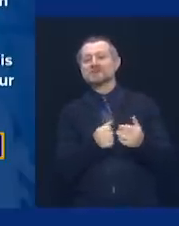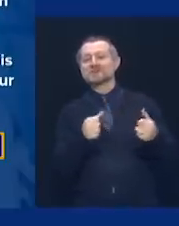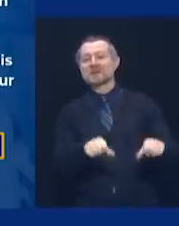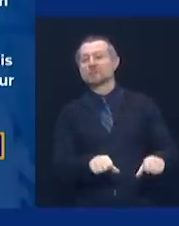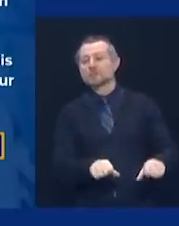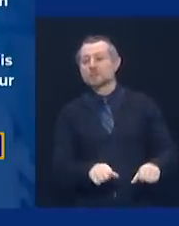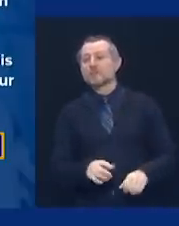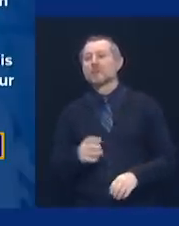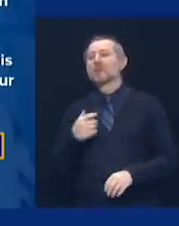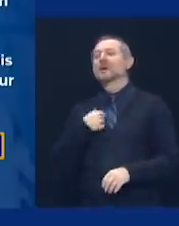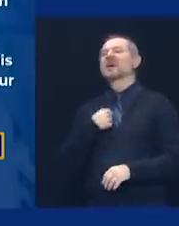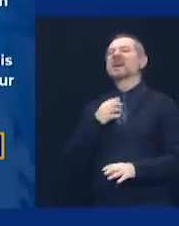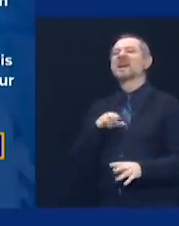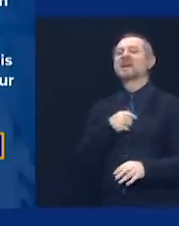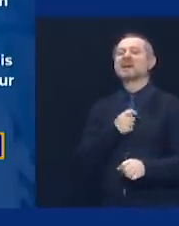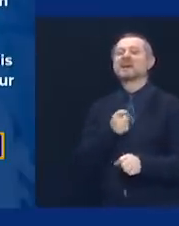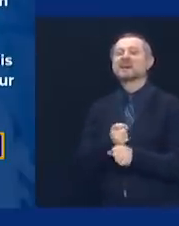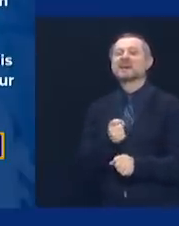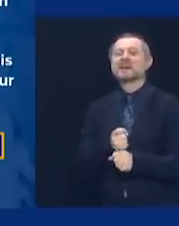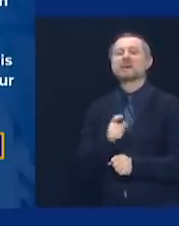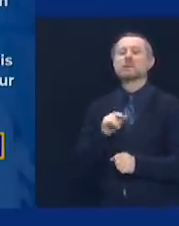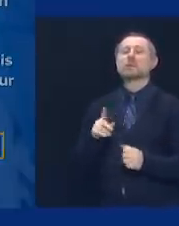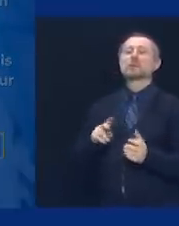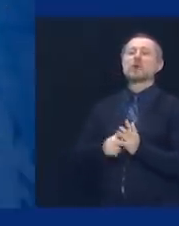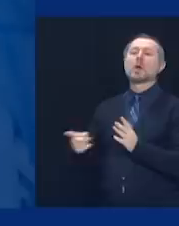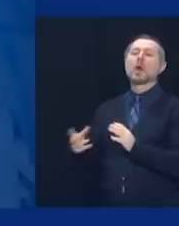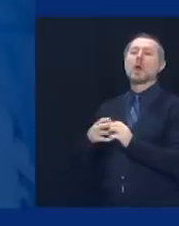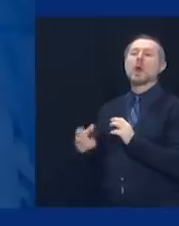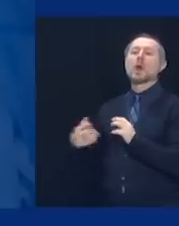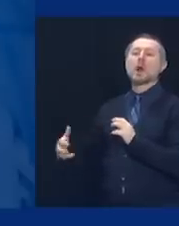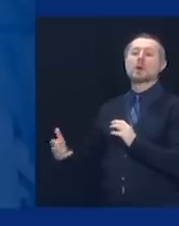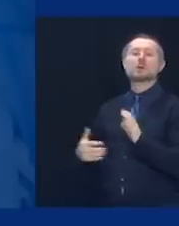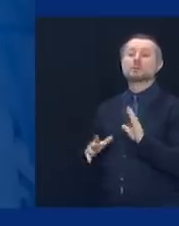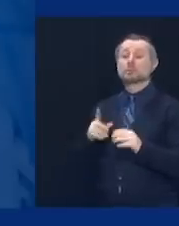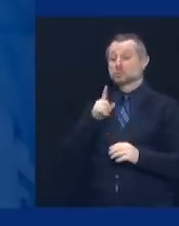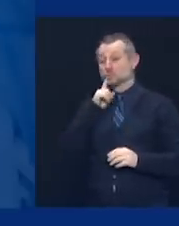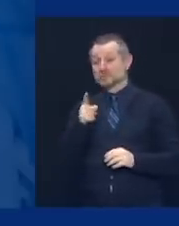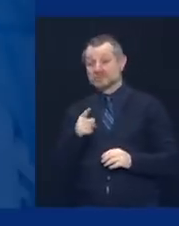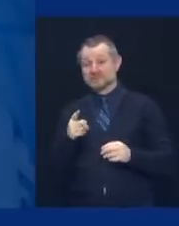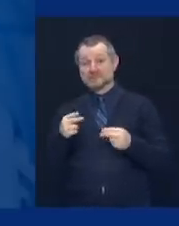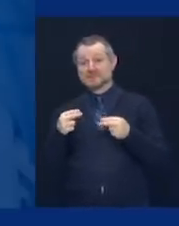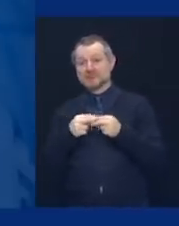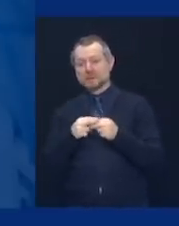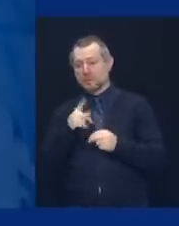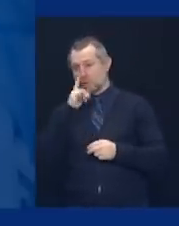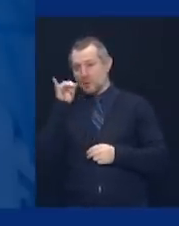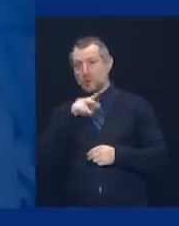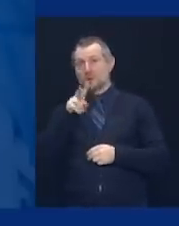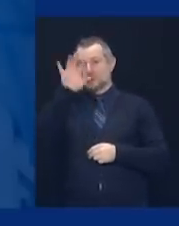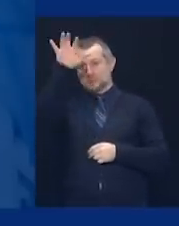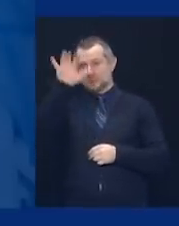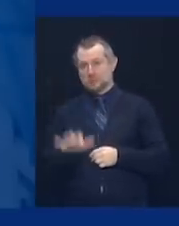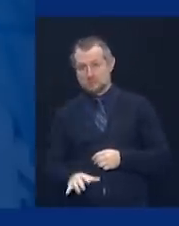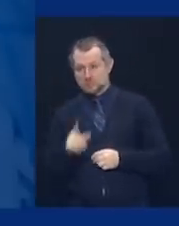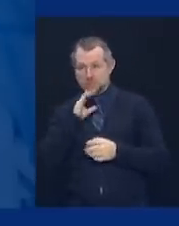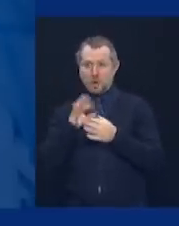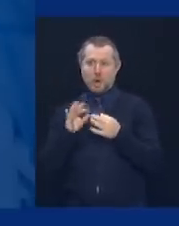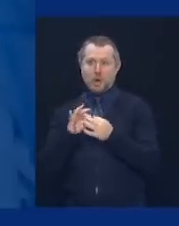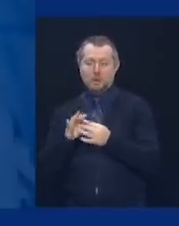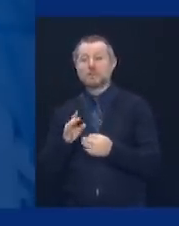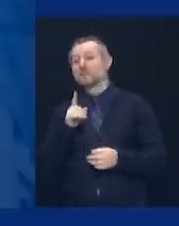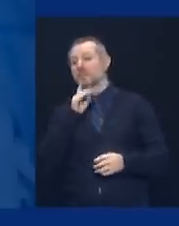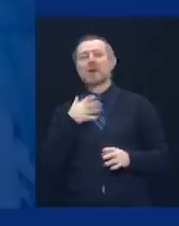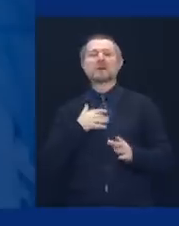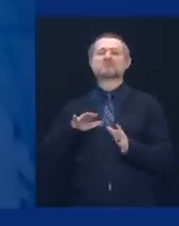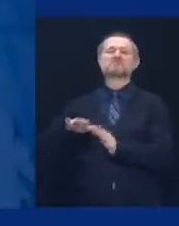verbose. Just looks like he's verbose on this slide. I believe hospitals are going to be able to manage